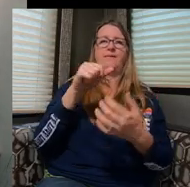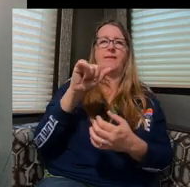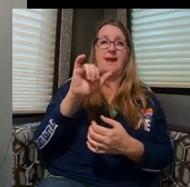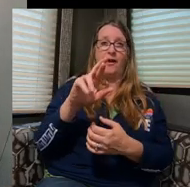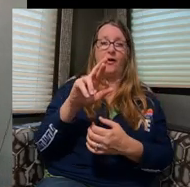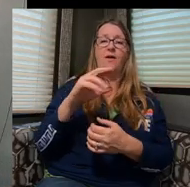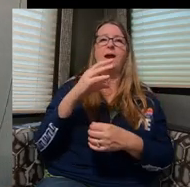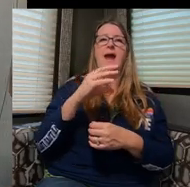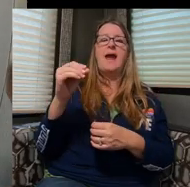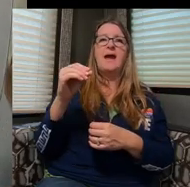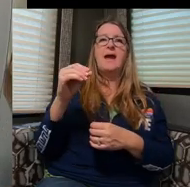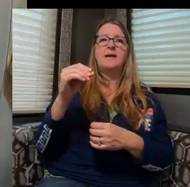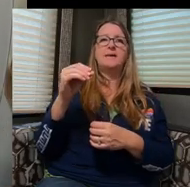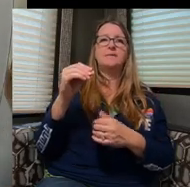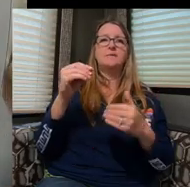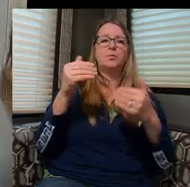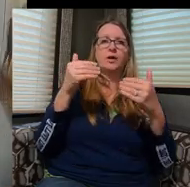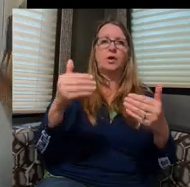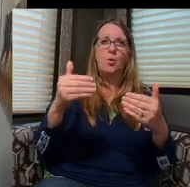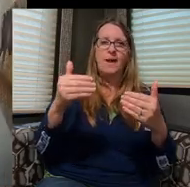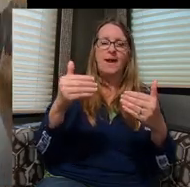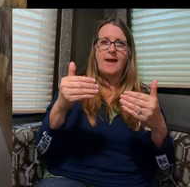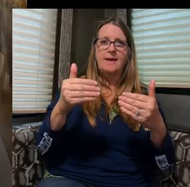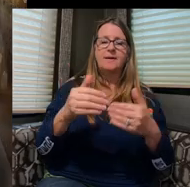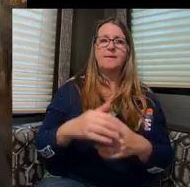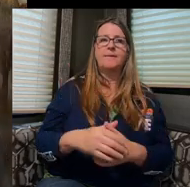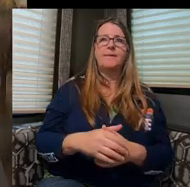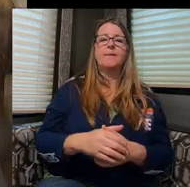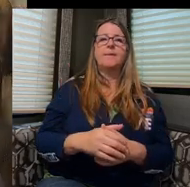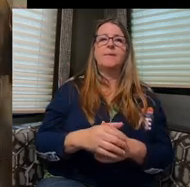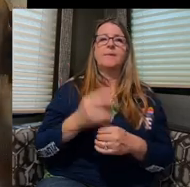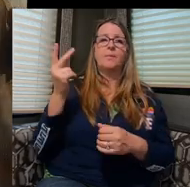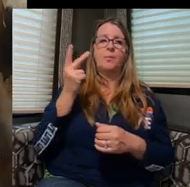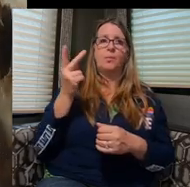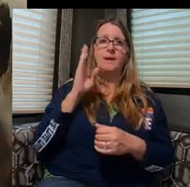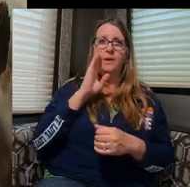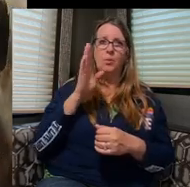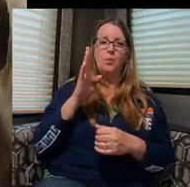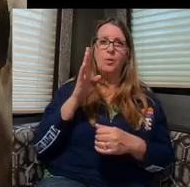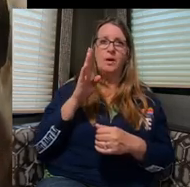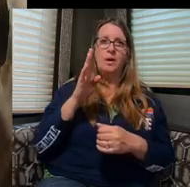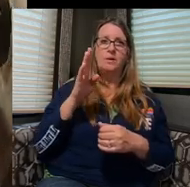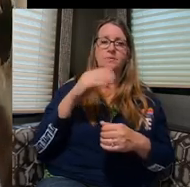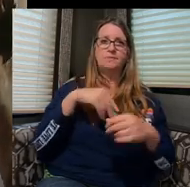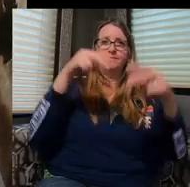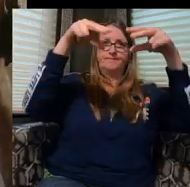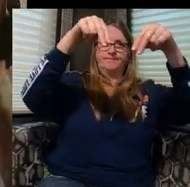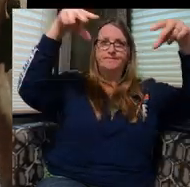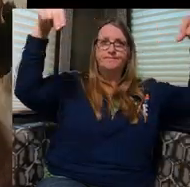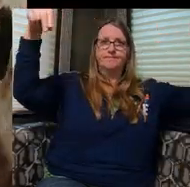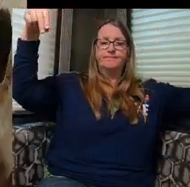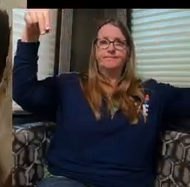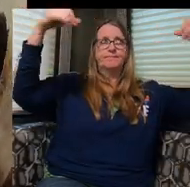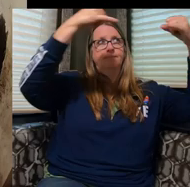circulation. And we're going to go ahead. We're gonna put out our